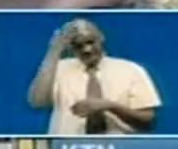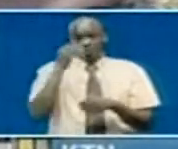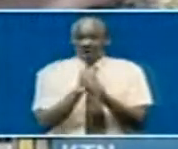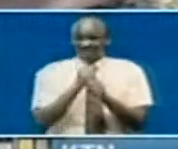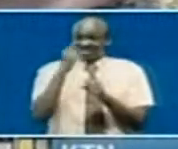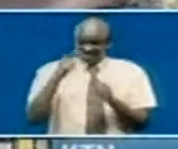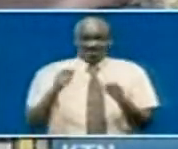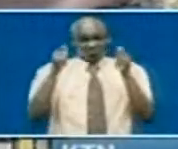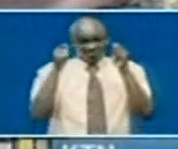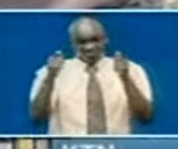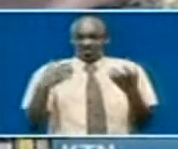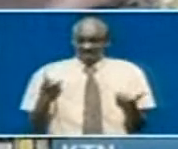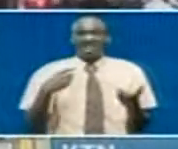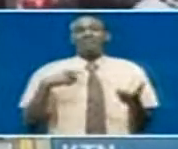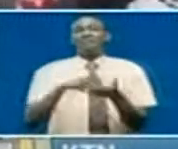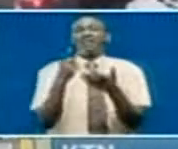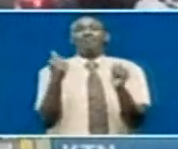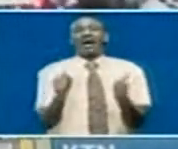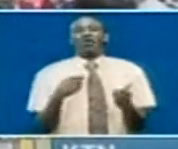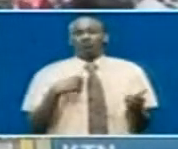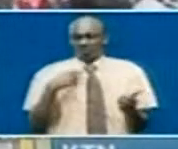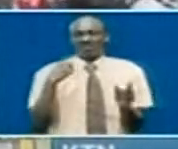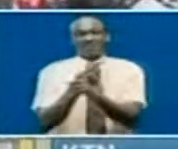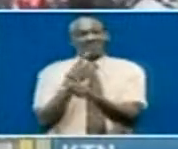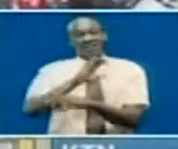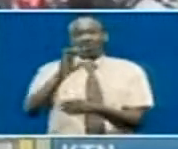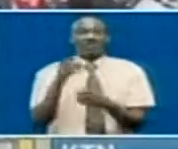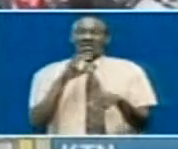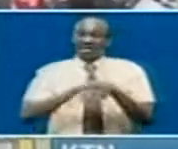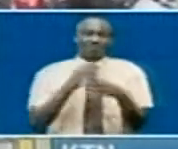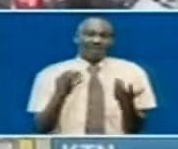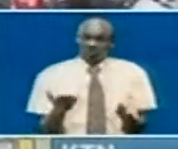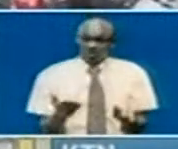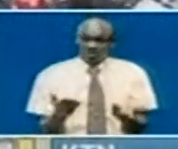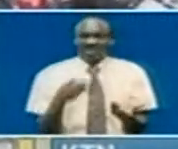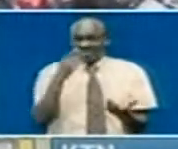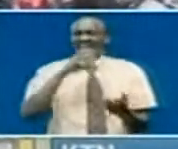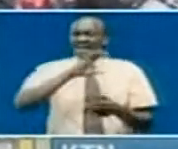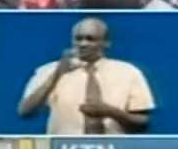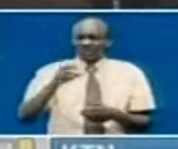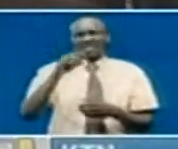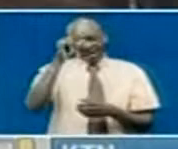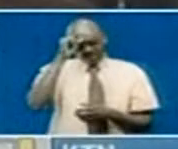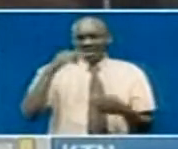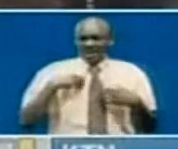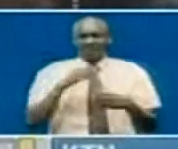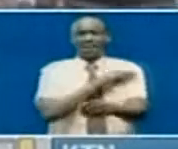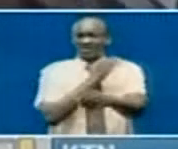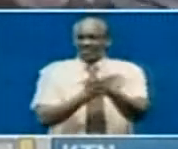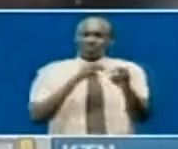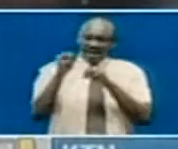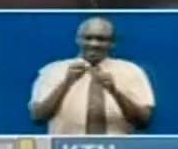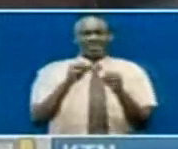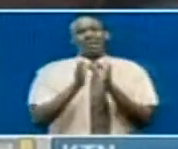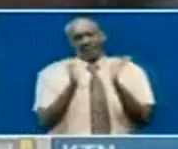their delayed salaries supposed to be paid by their respective counties. The workers say county governments do not have the capacity to manage public